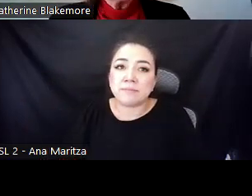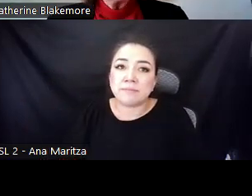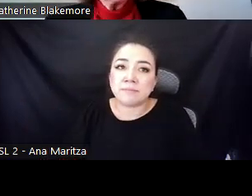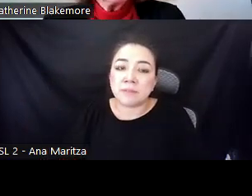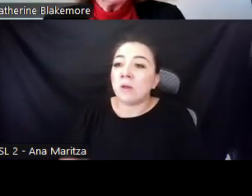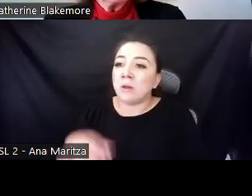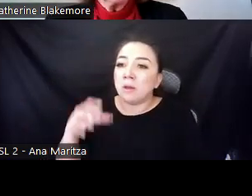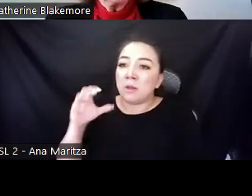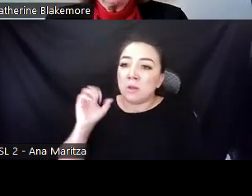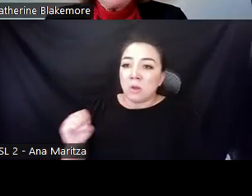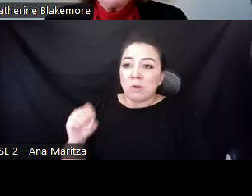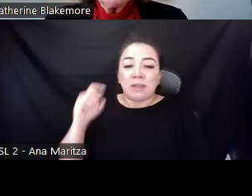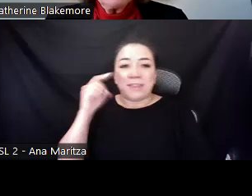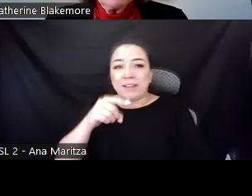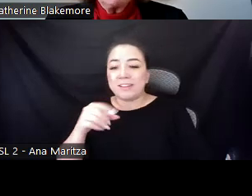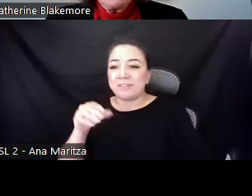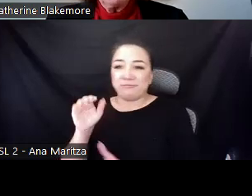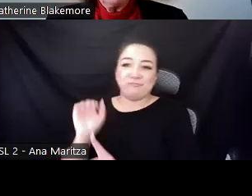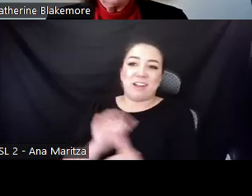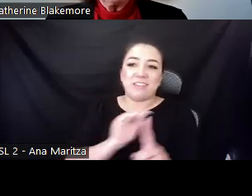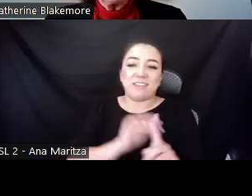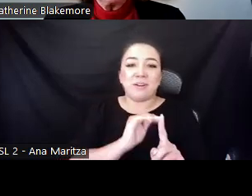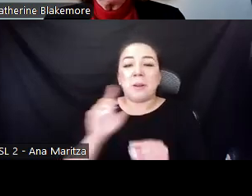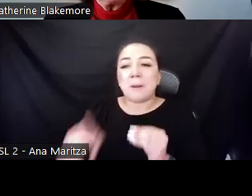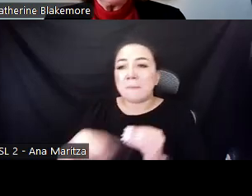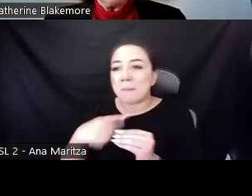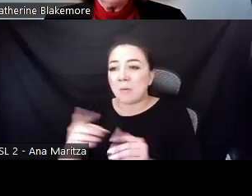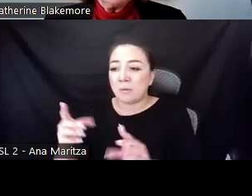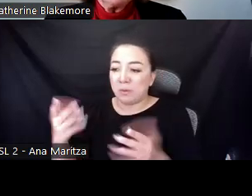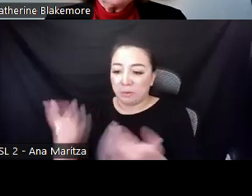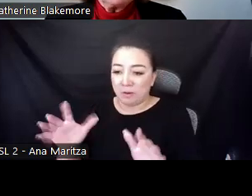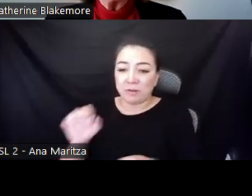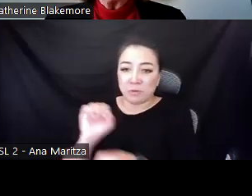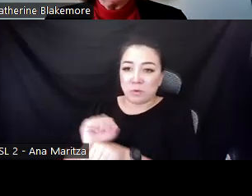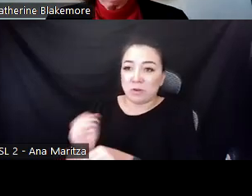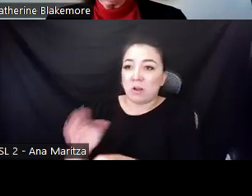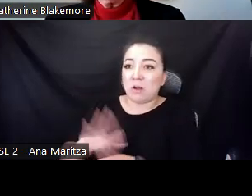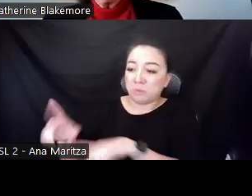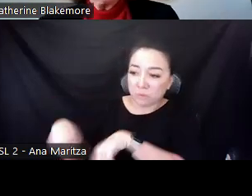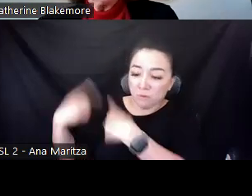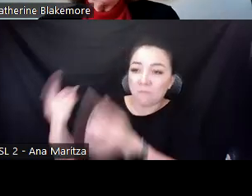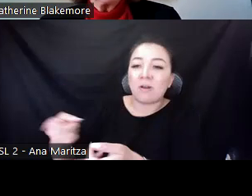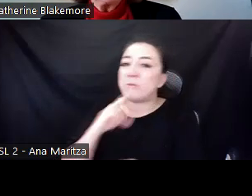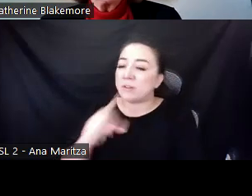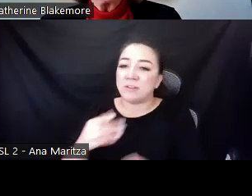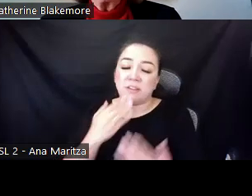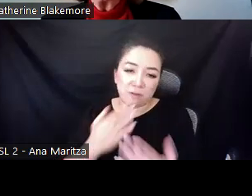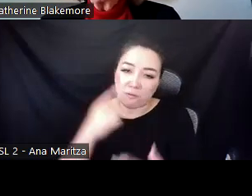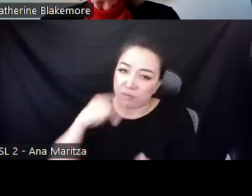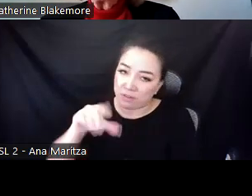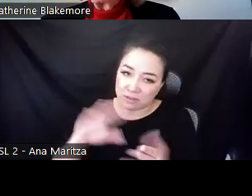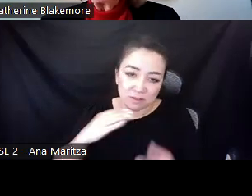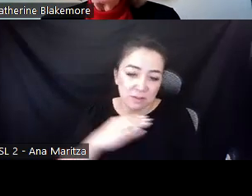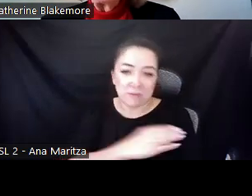So this is going to be a little reminder about what we've done so far. I'm really grateful for this committee because we had really